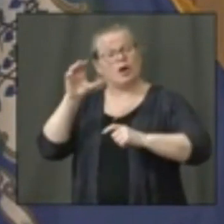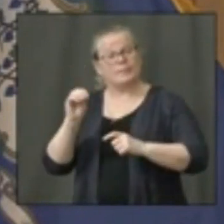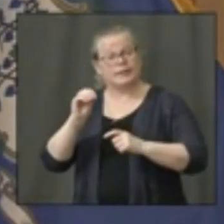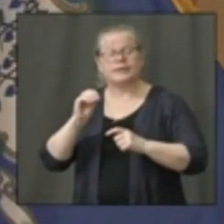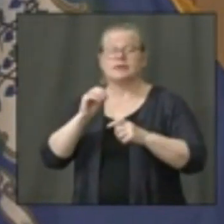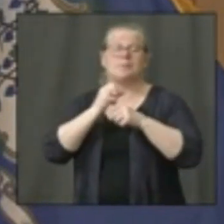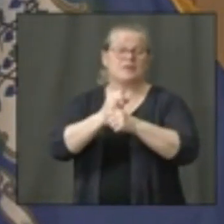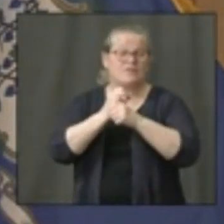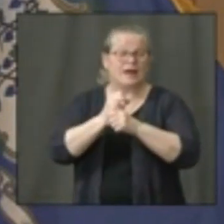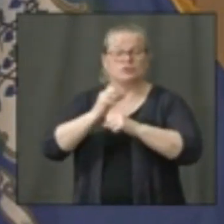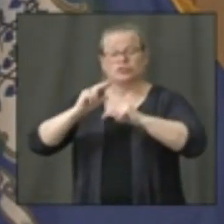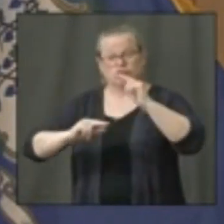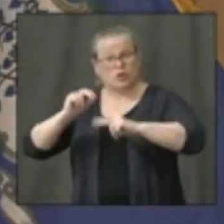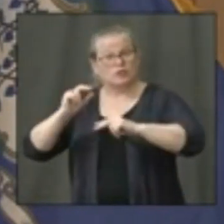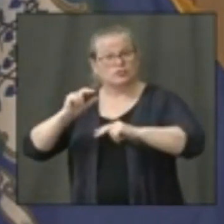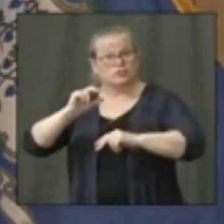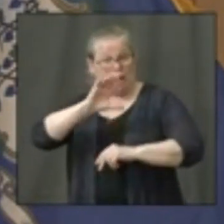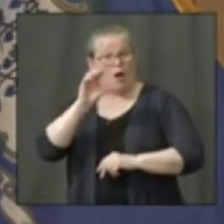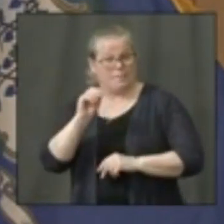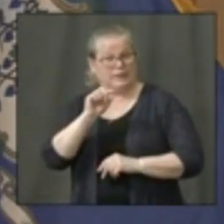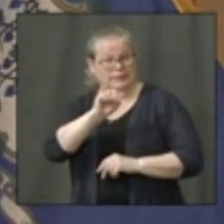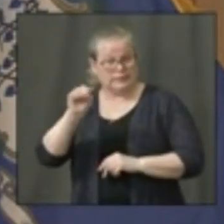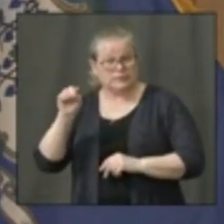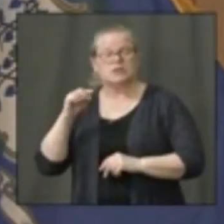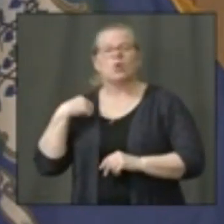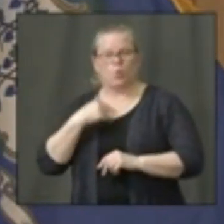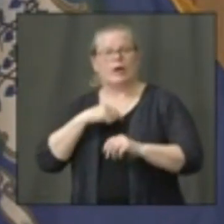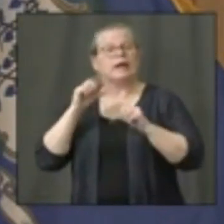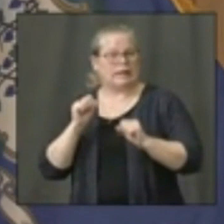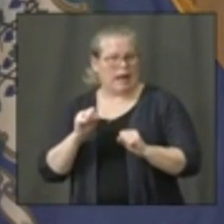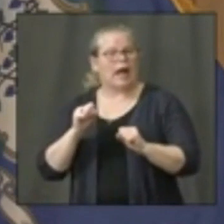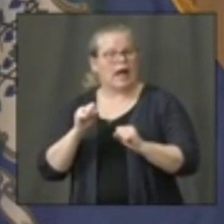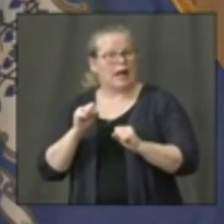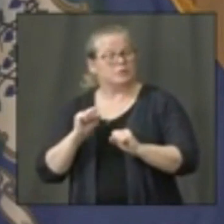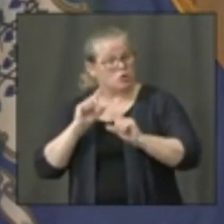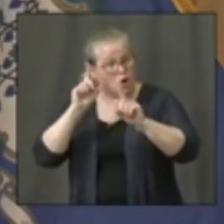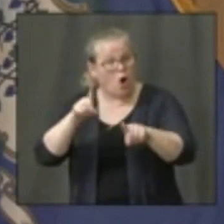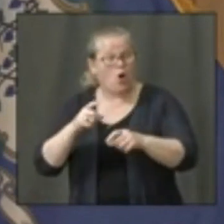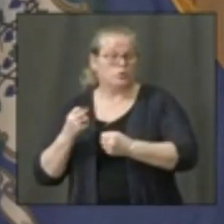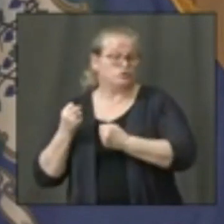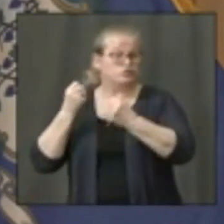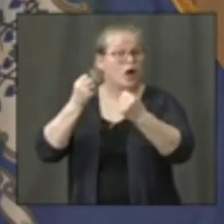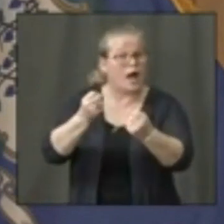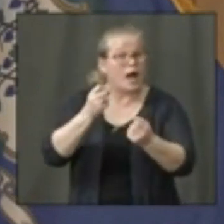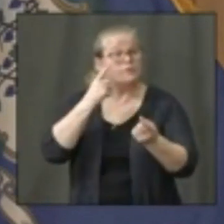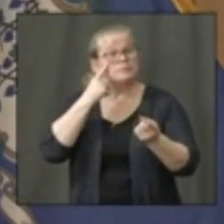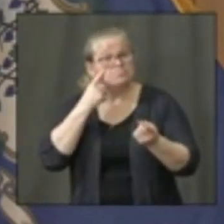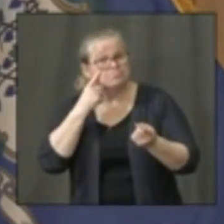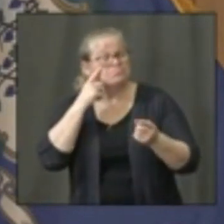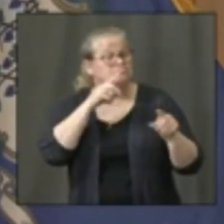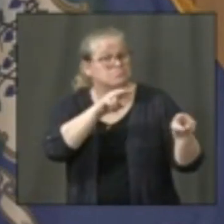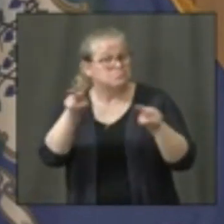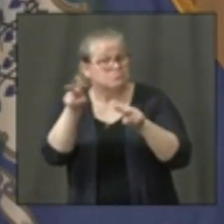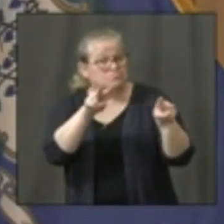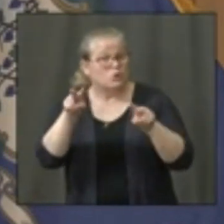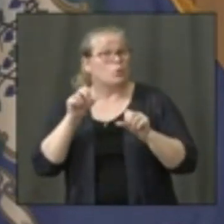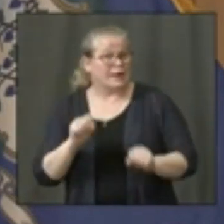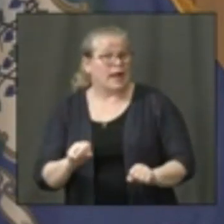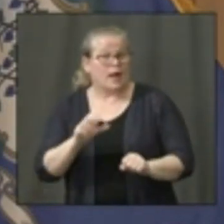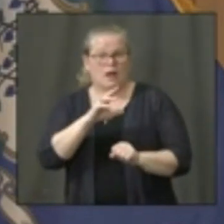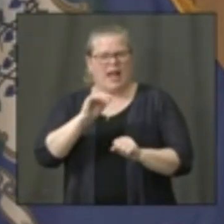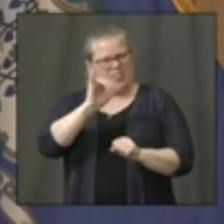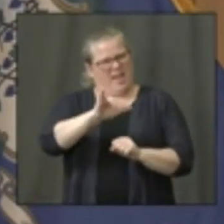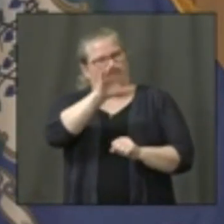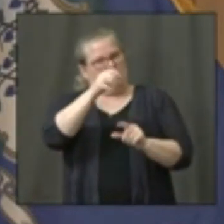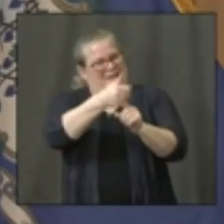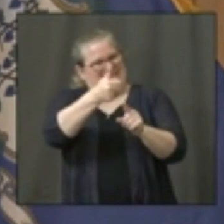or construction, we're able to do a drive-through. We're able to see. We're able to self-monitor. And frankly, if employees feel like